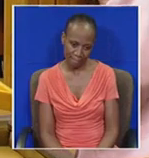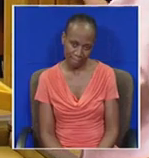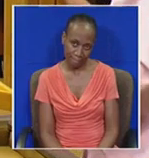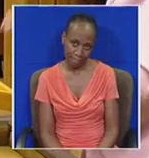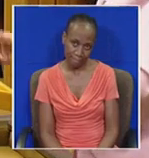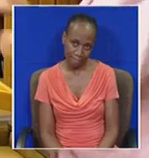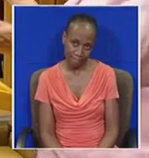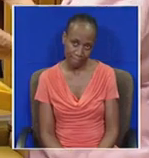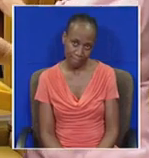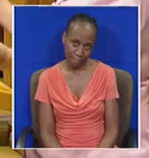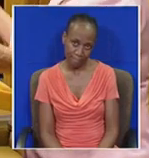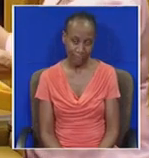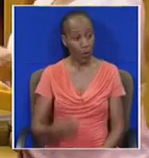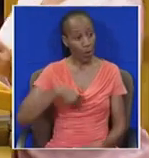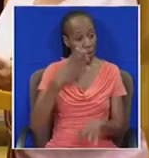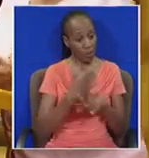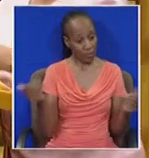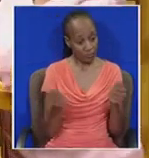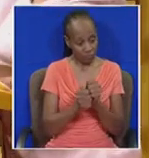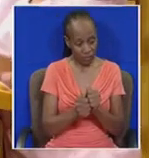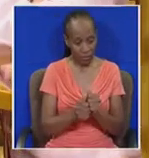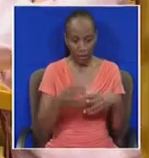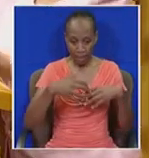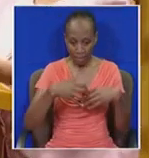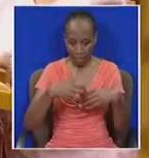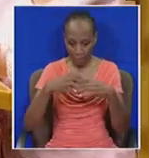fata mushumo minji. I thank you.